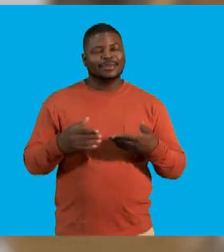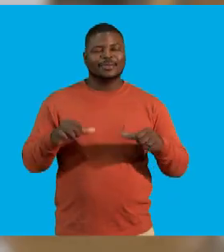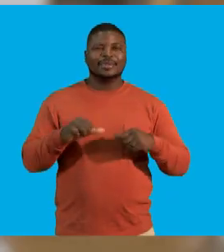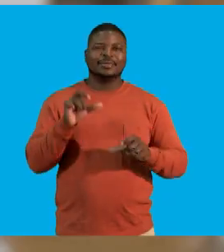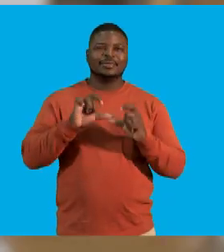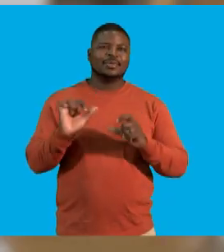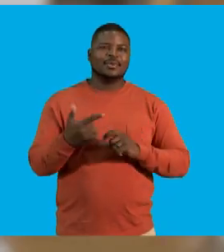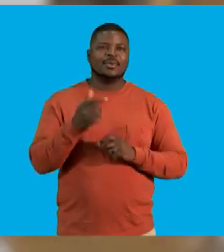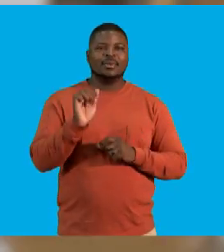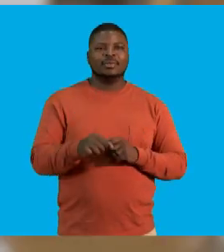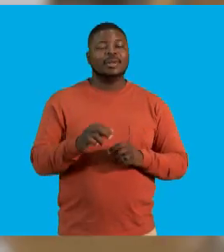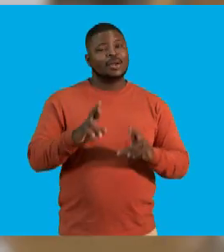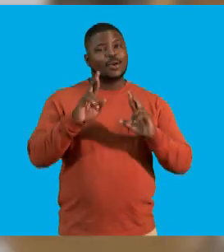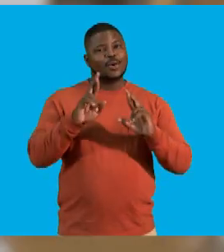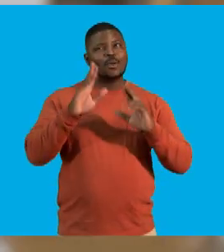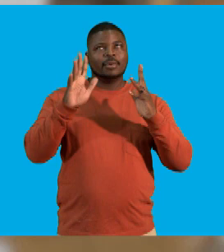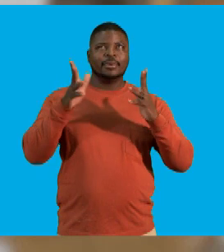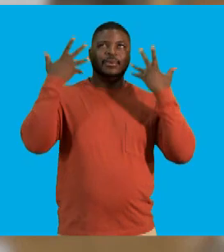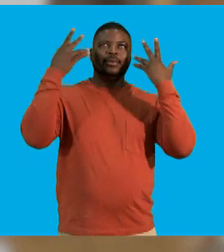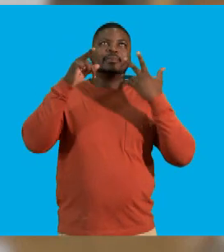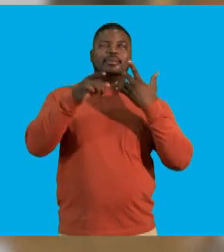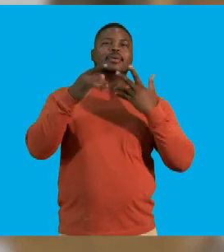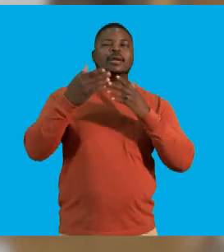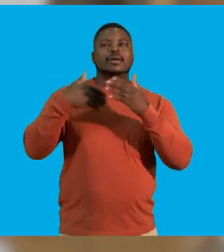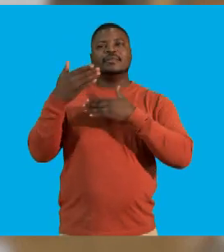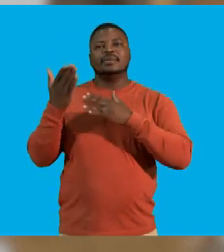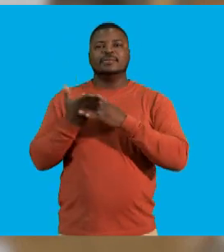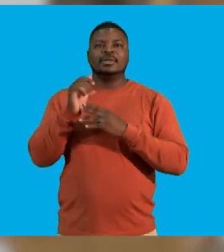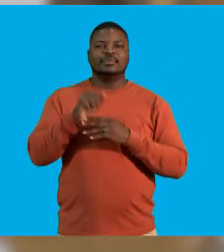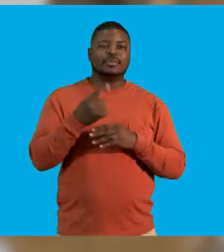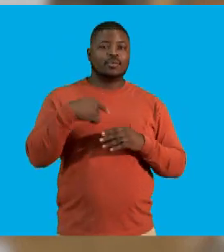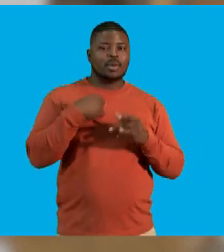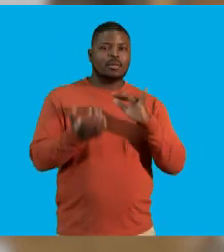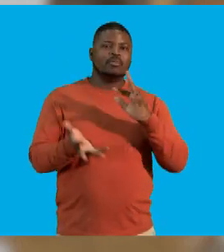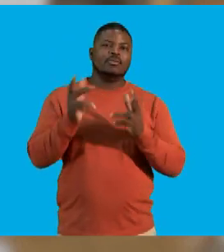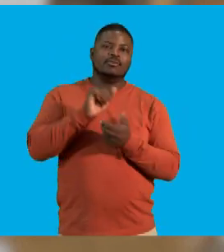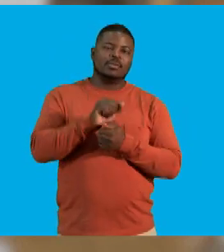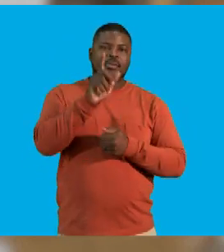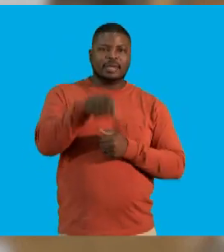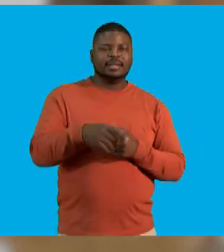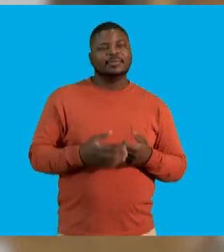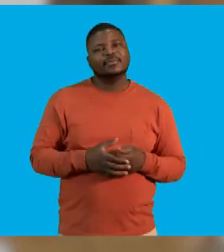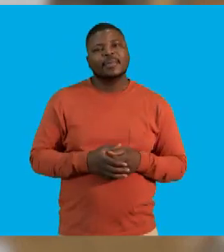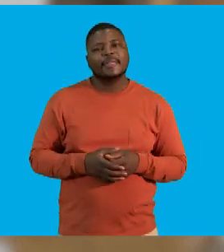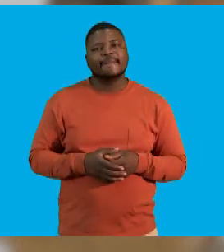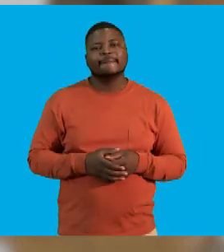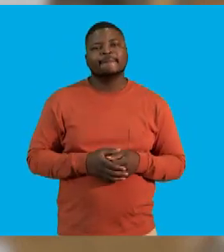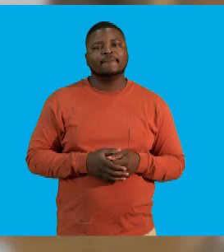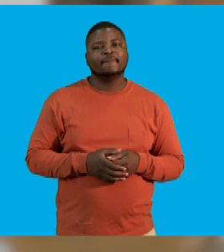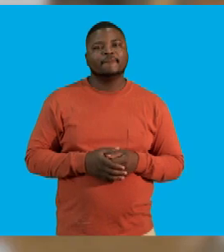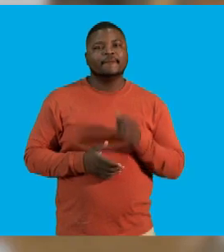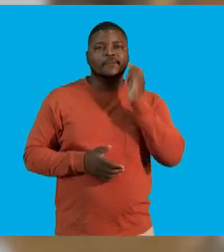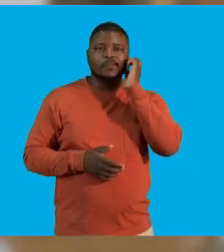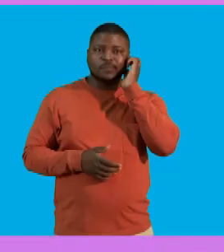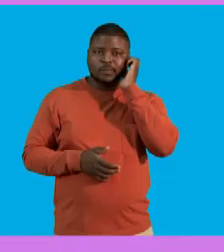And welcome back, everyone. Hopefully that back did you guys well. Let's wrap things up. Firstly, you guys will